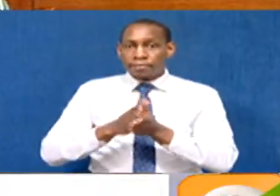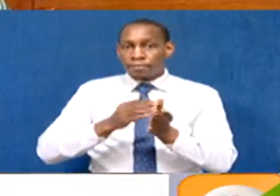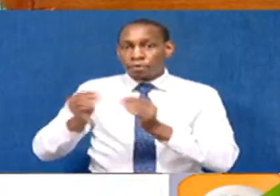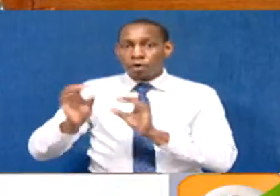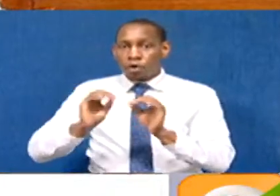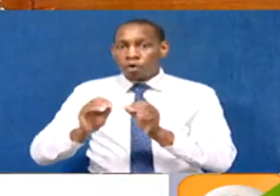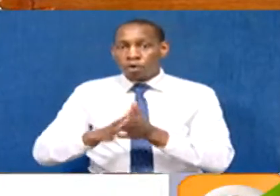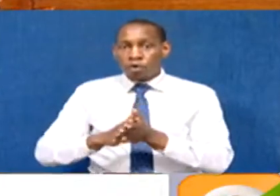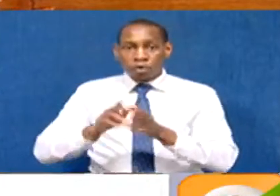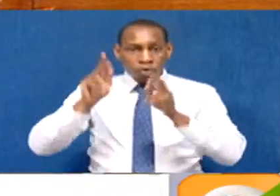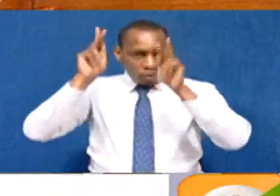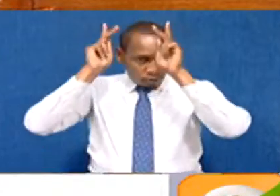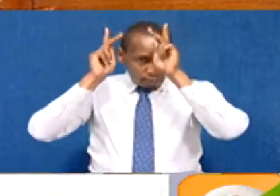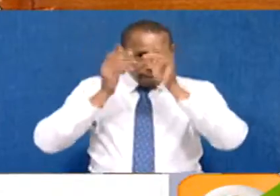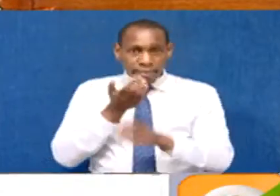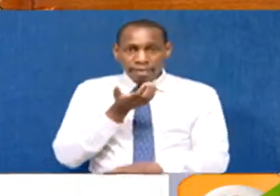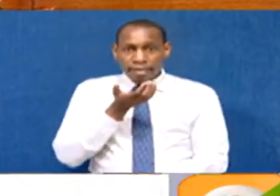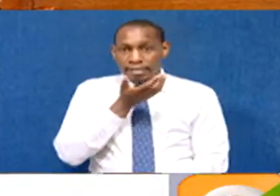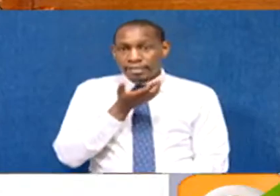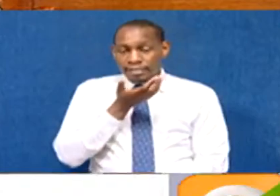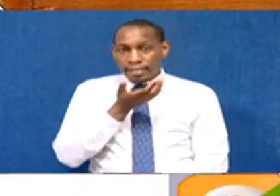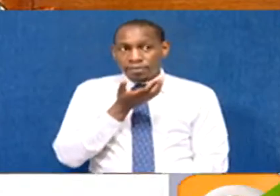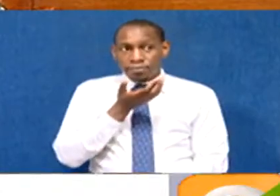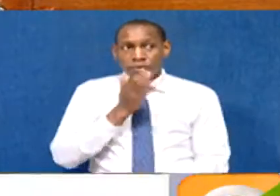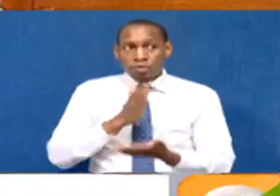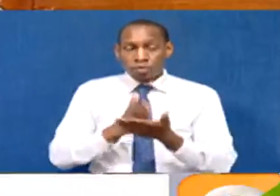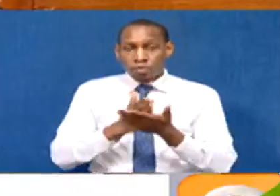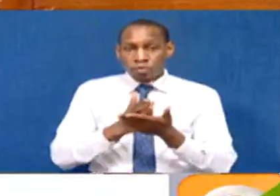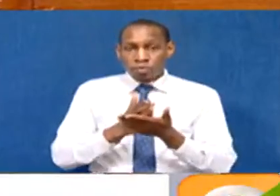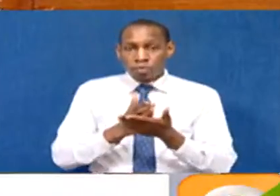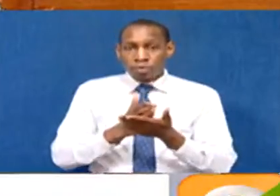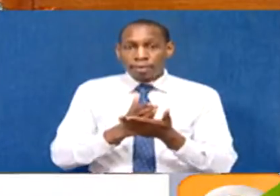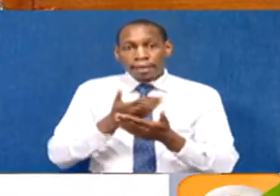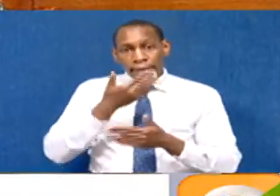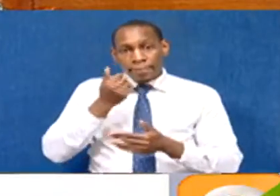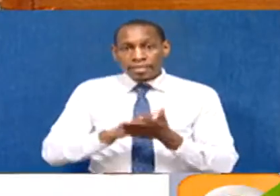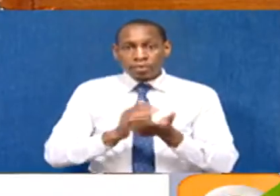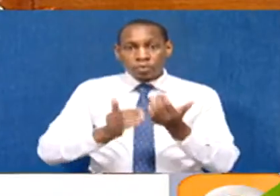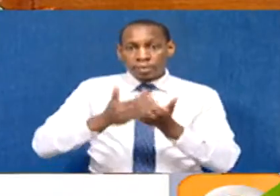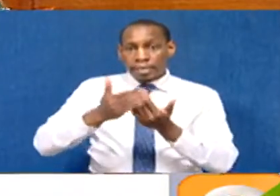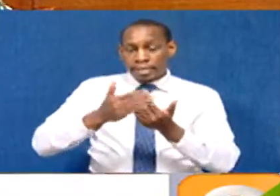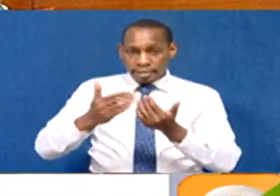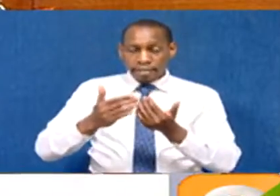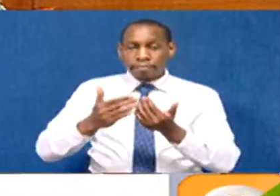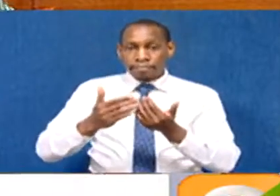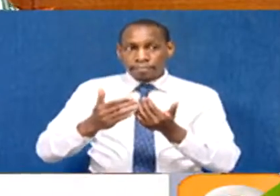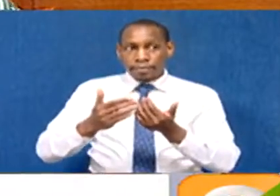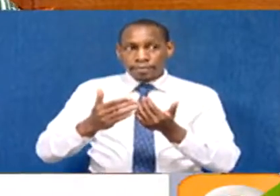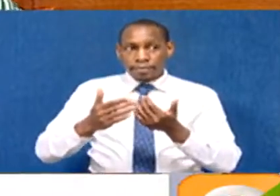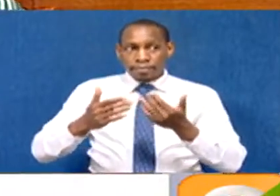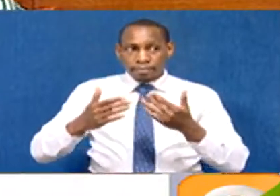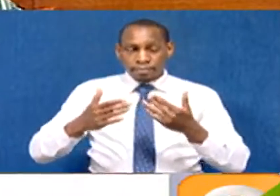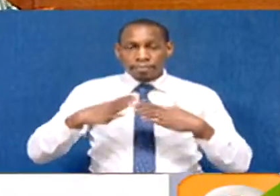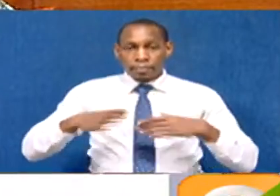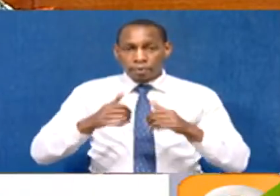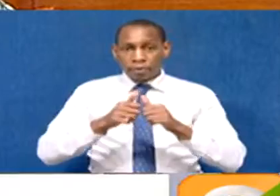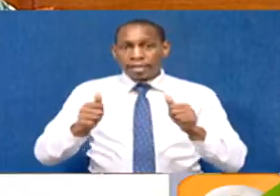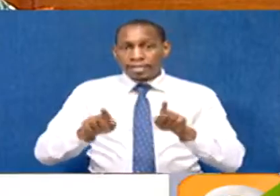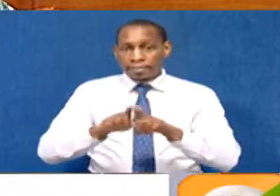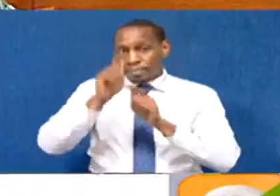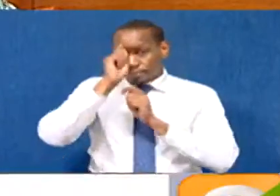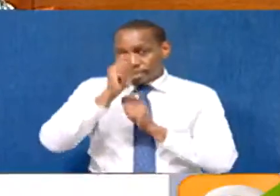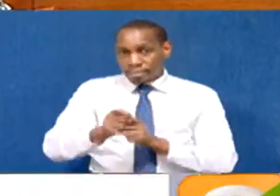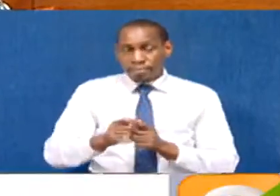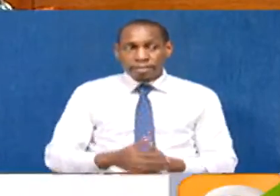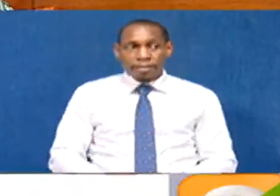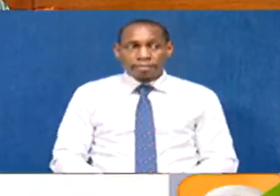Bukungu, and you know, these are elected leaders, you know, treat people with decorum and respect also. They